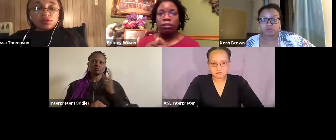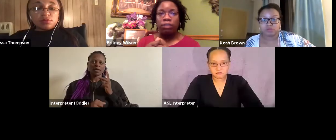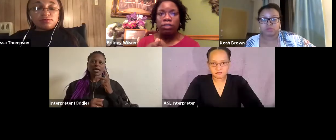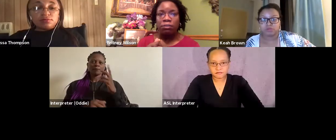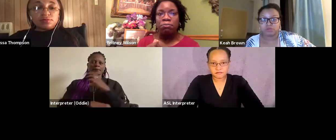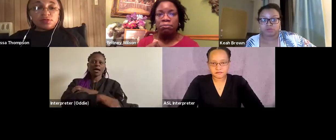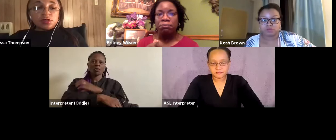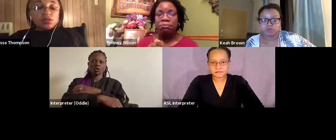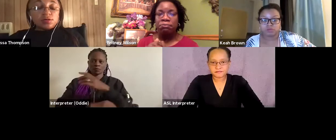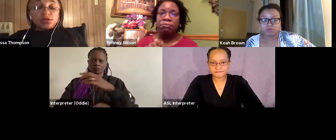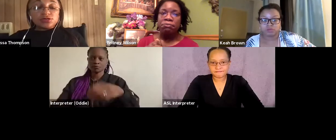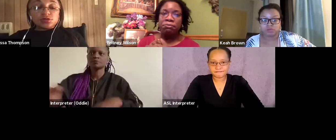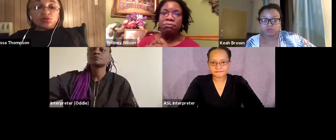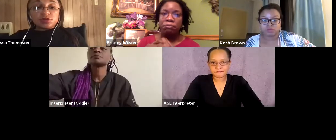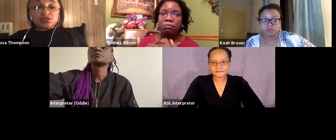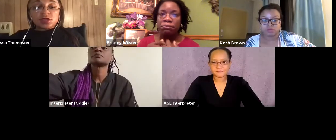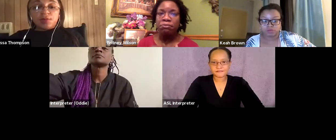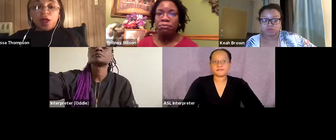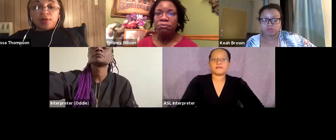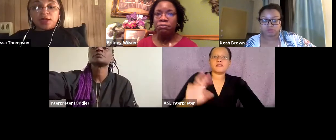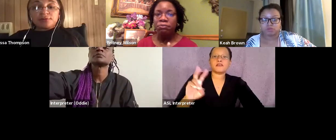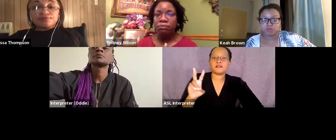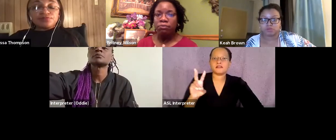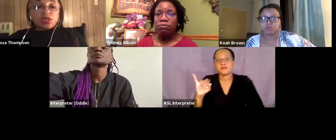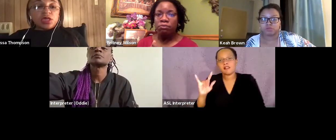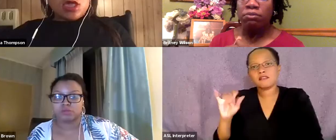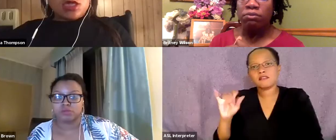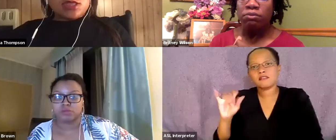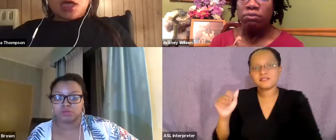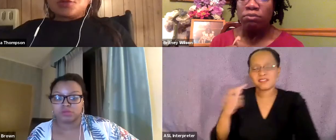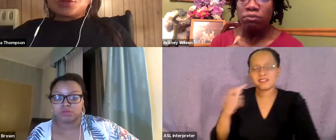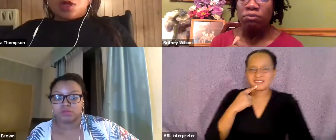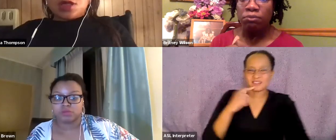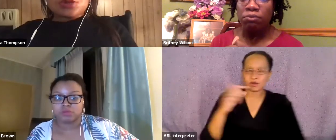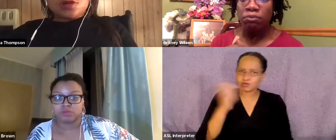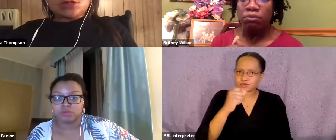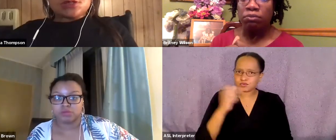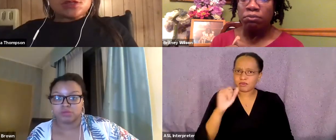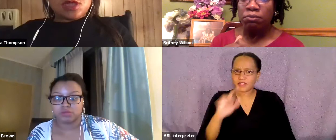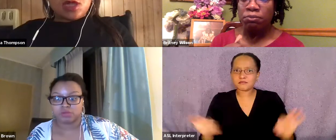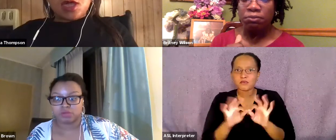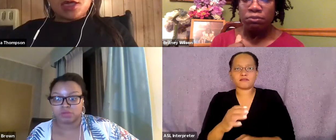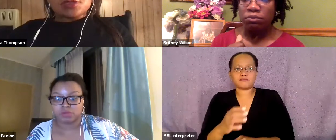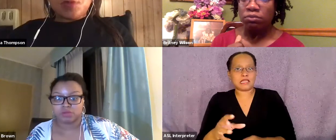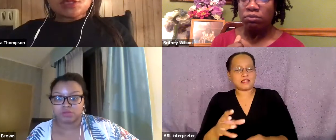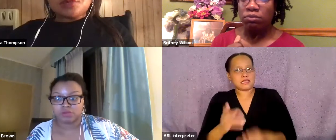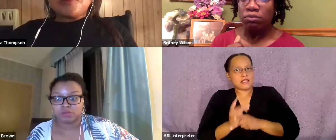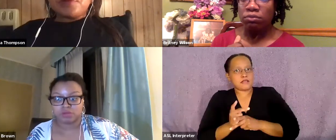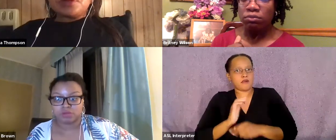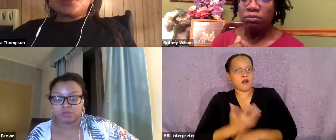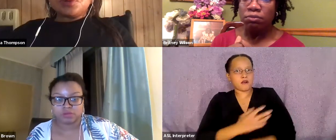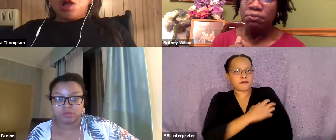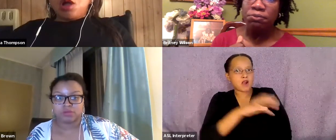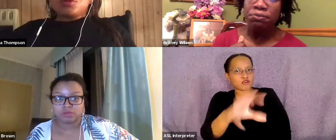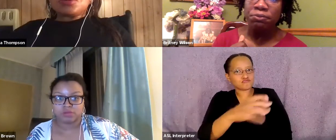it. No, that is really important, taking that power back. And that kind of goes into our last question. As Black disabled